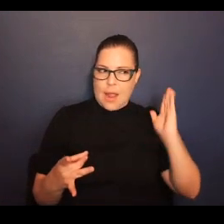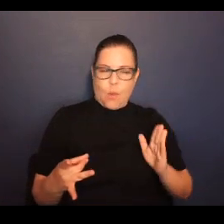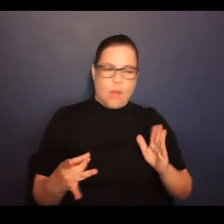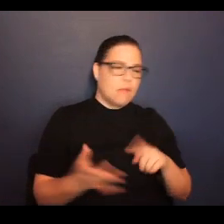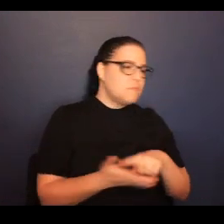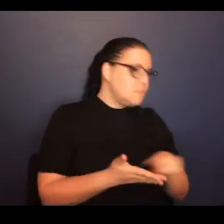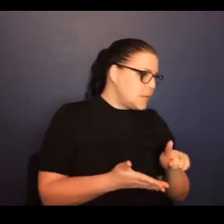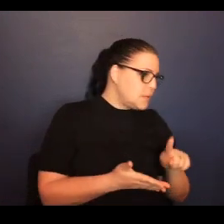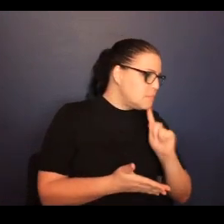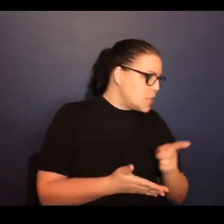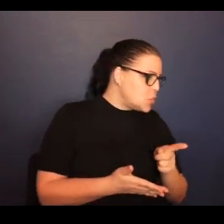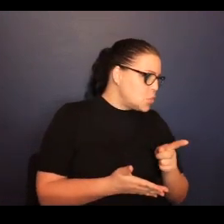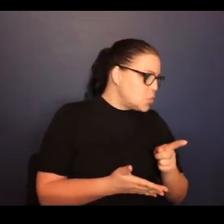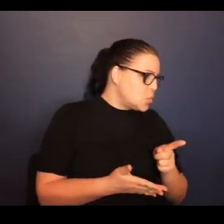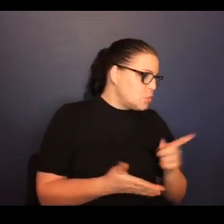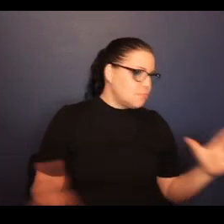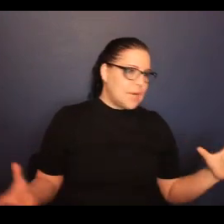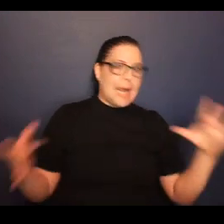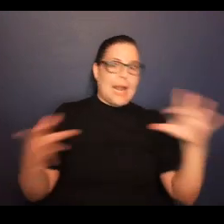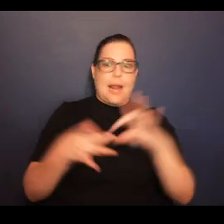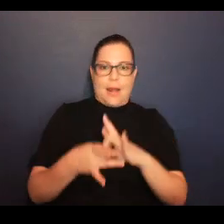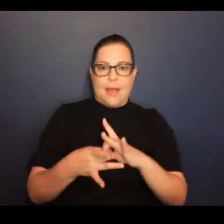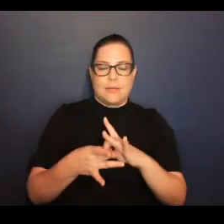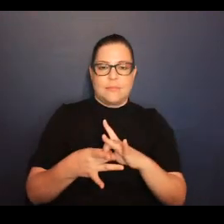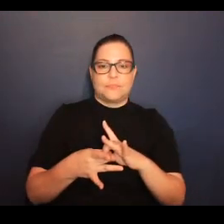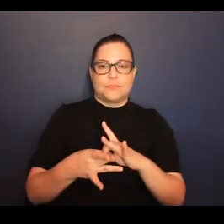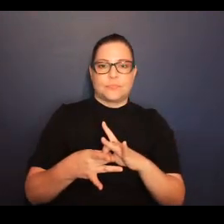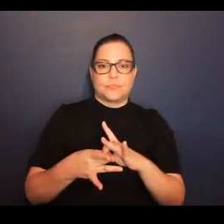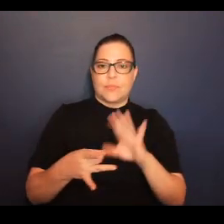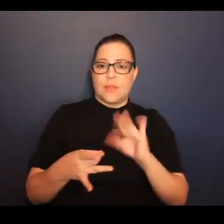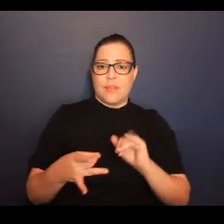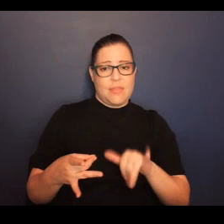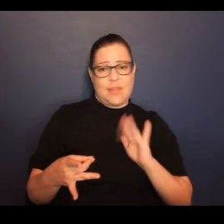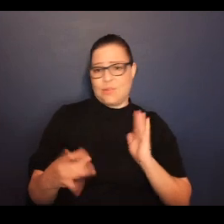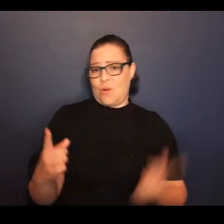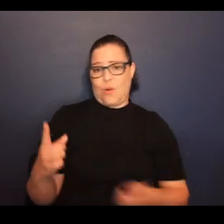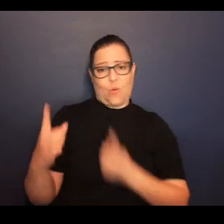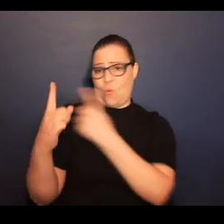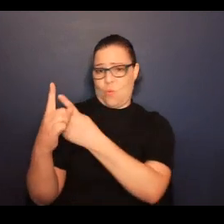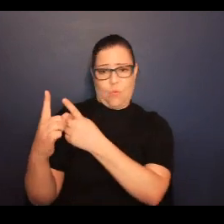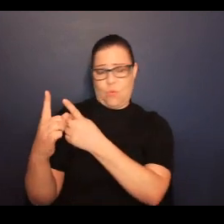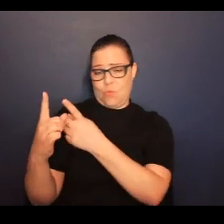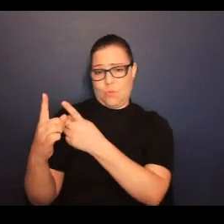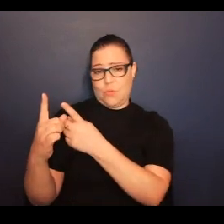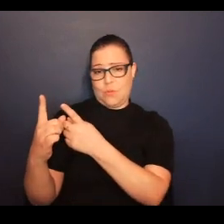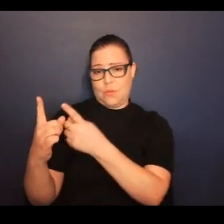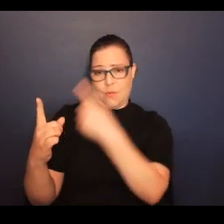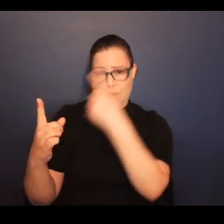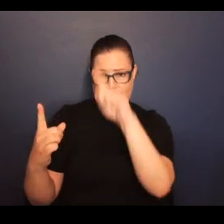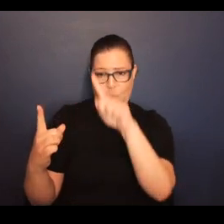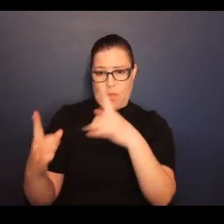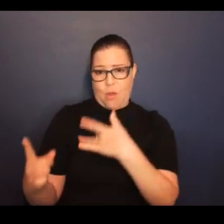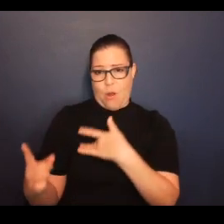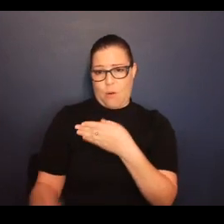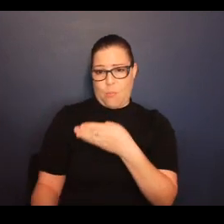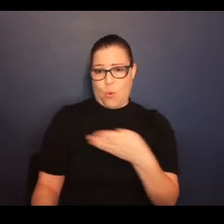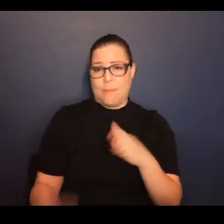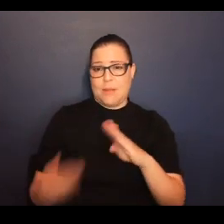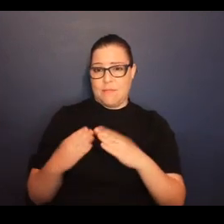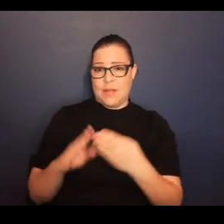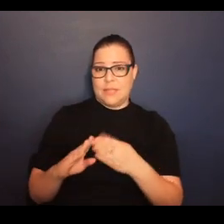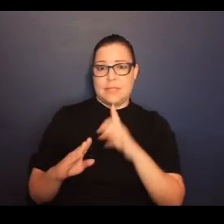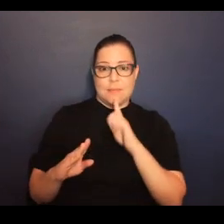that to make sure that that last component is done. And that was our goal again as well for the heart of Boynton Village, to make